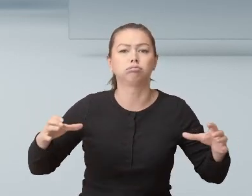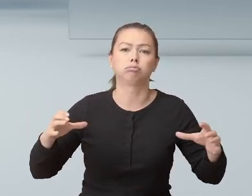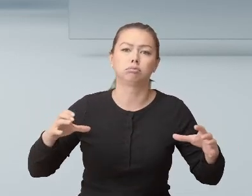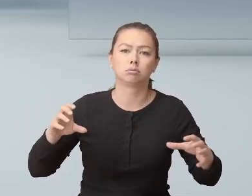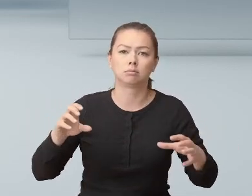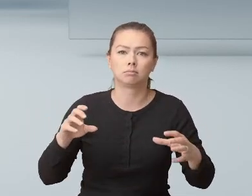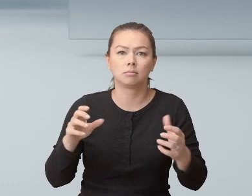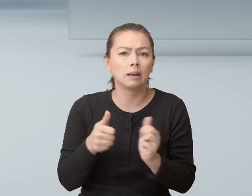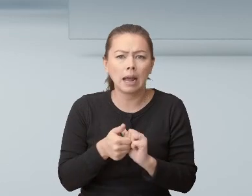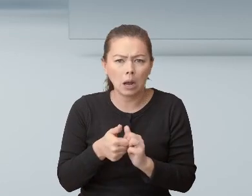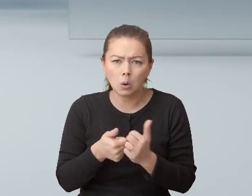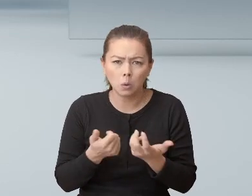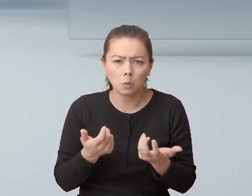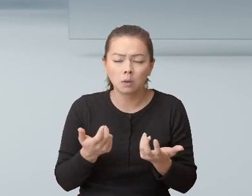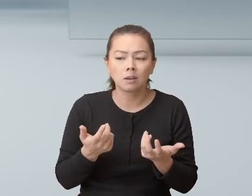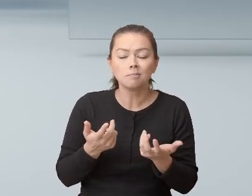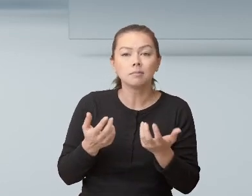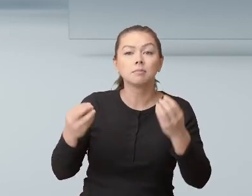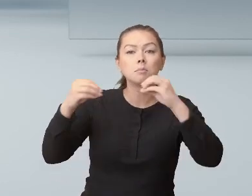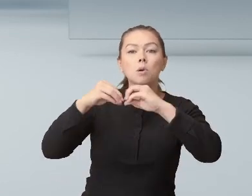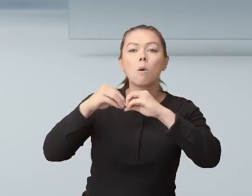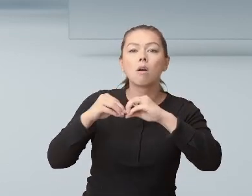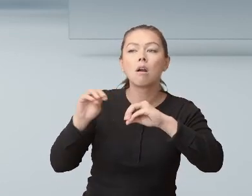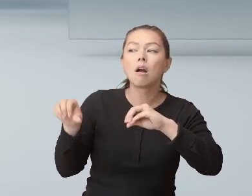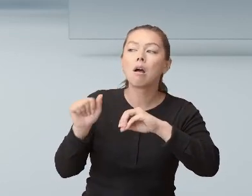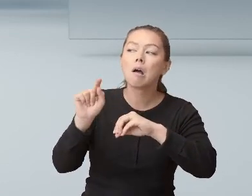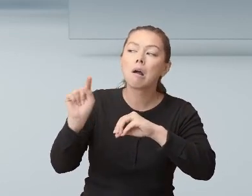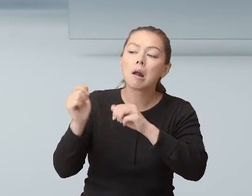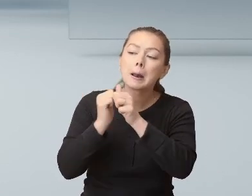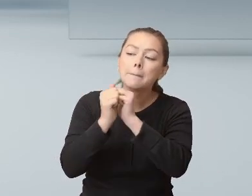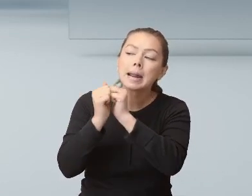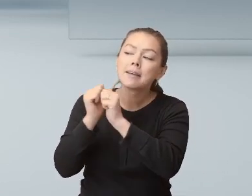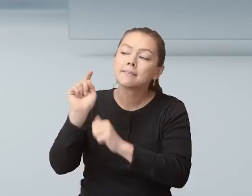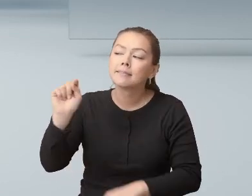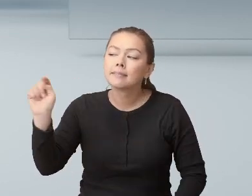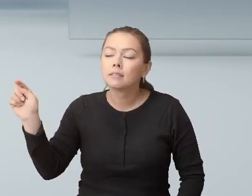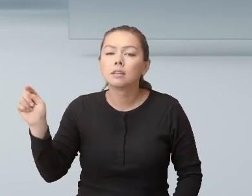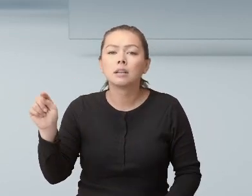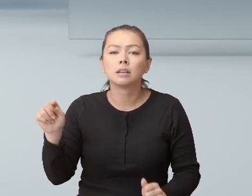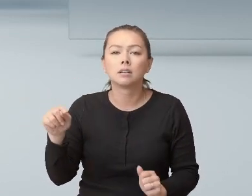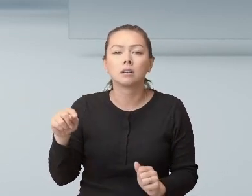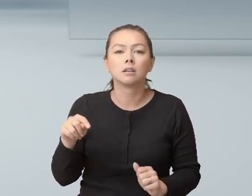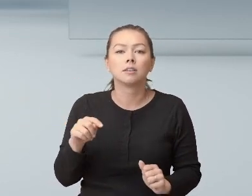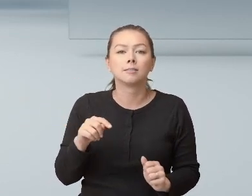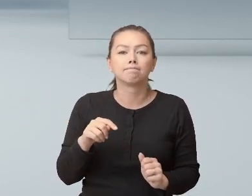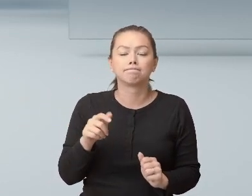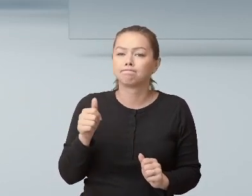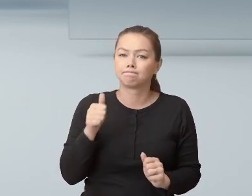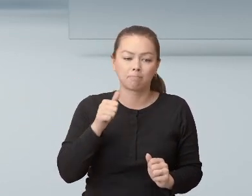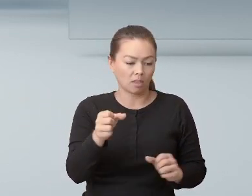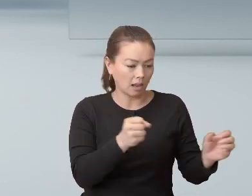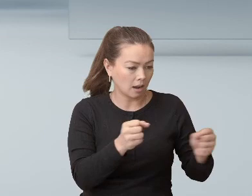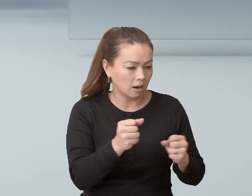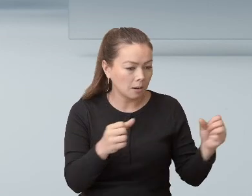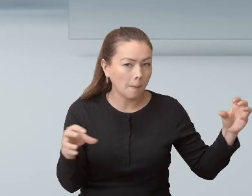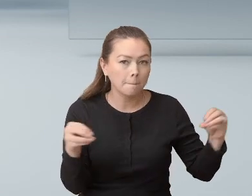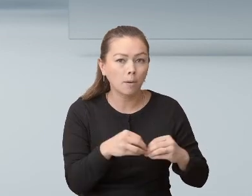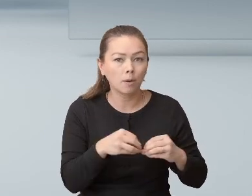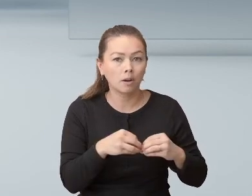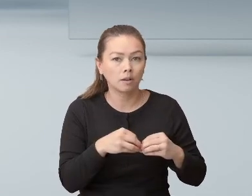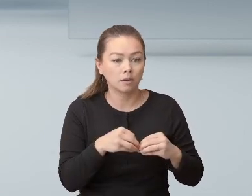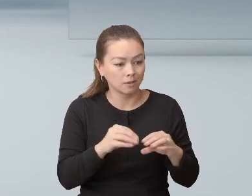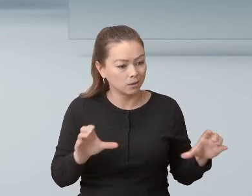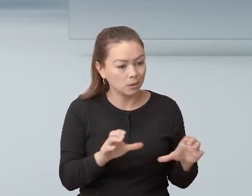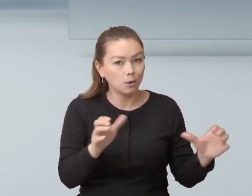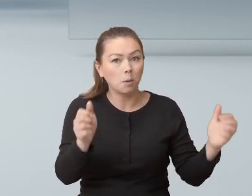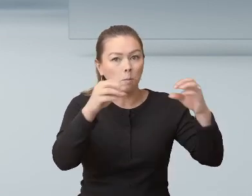what can we do to be more competitive? And like Tim said, not have to hire more people, do more of what we have, free the people up to do what they